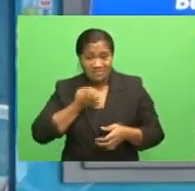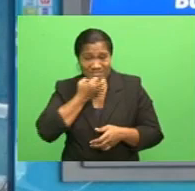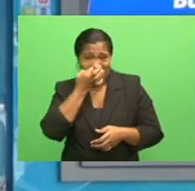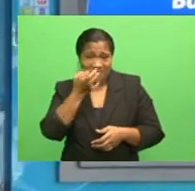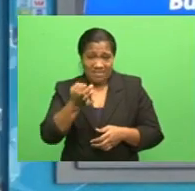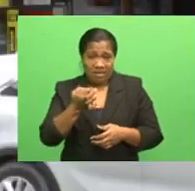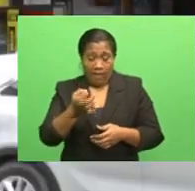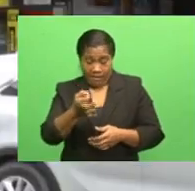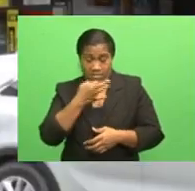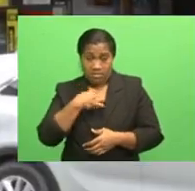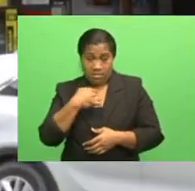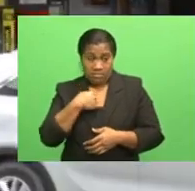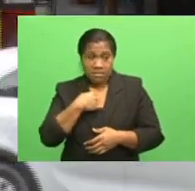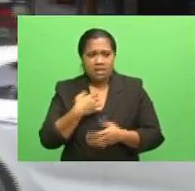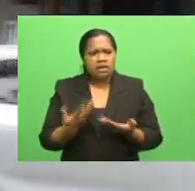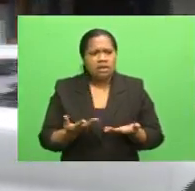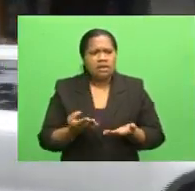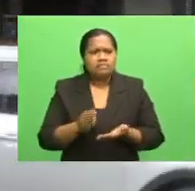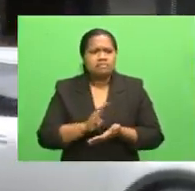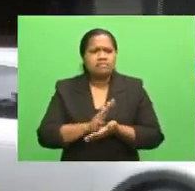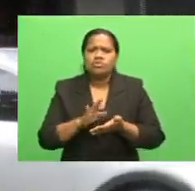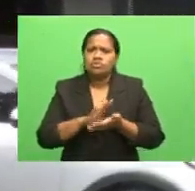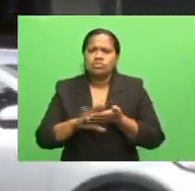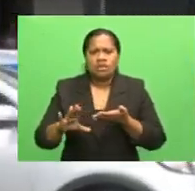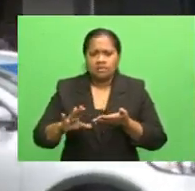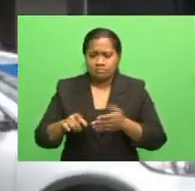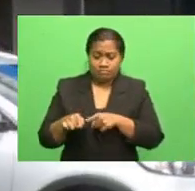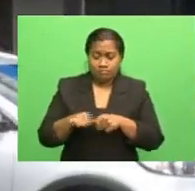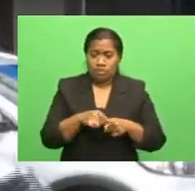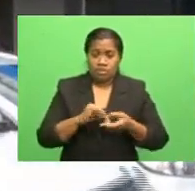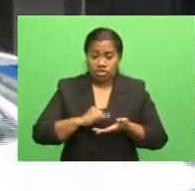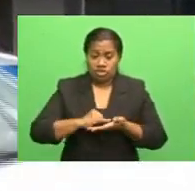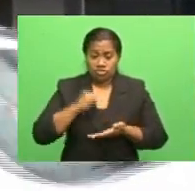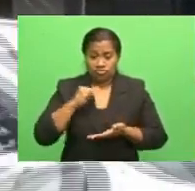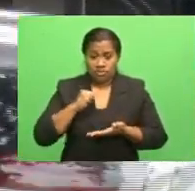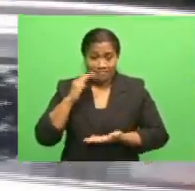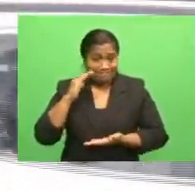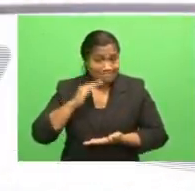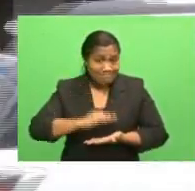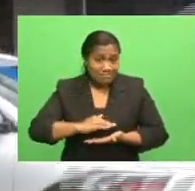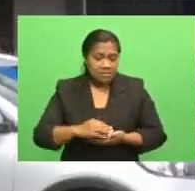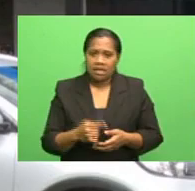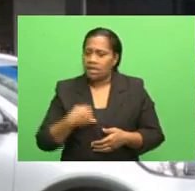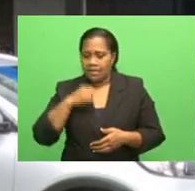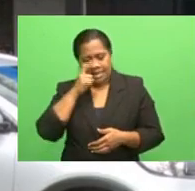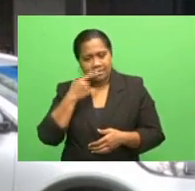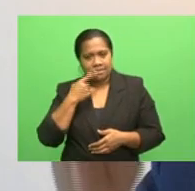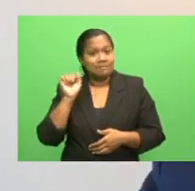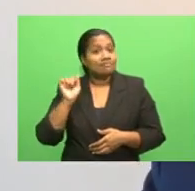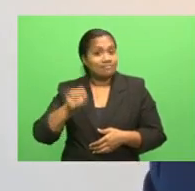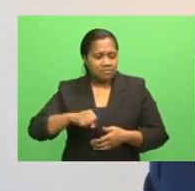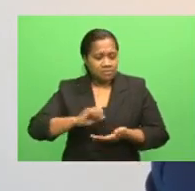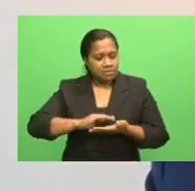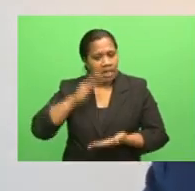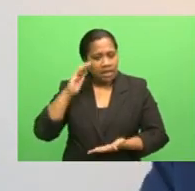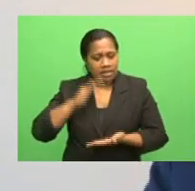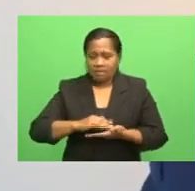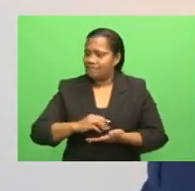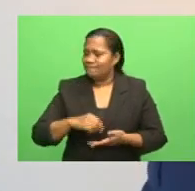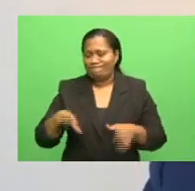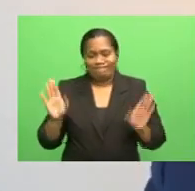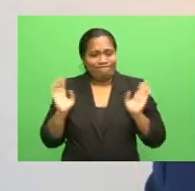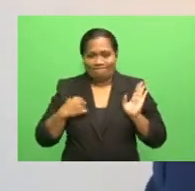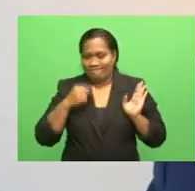that $1 billion means that yes, interest rate will go down, I can't say that yes, it will go down or it will go up. We will continue